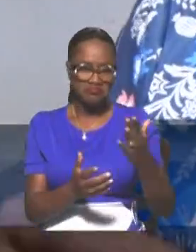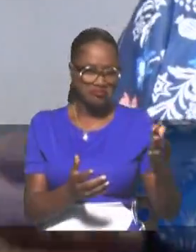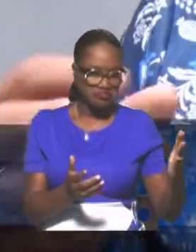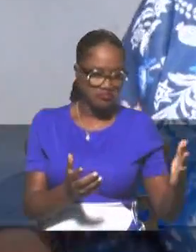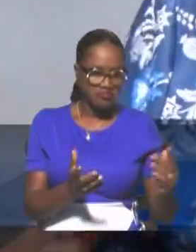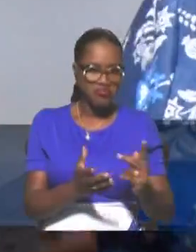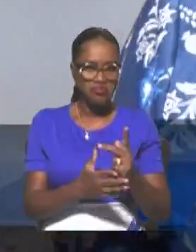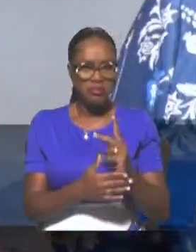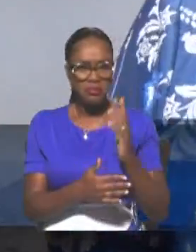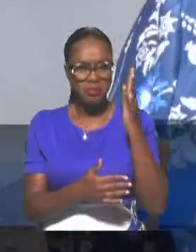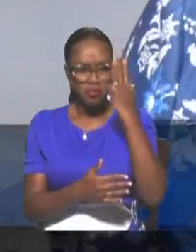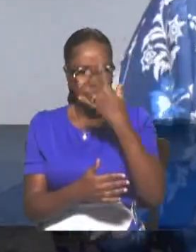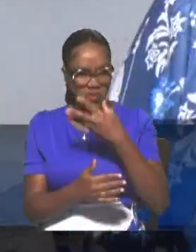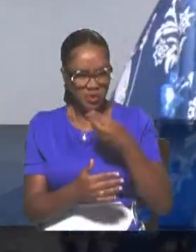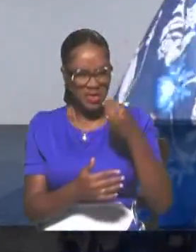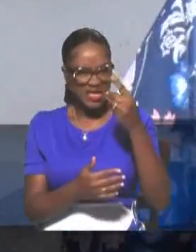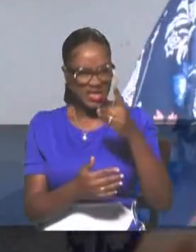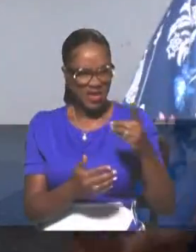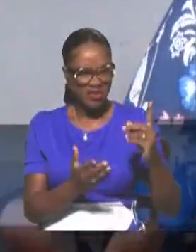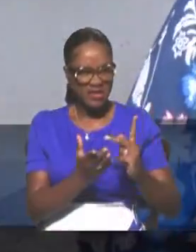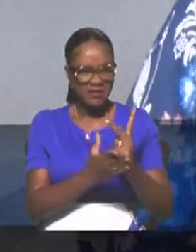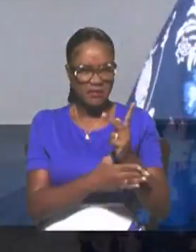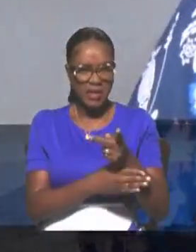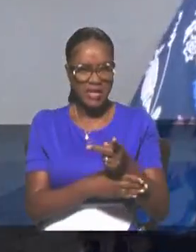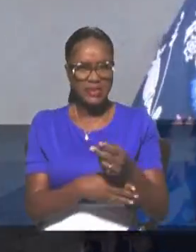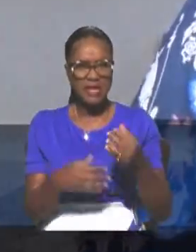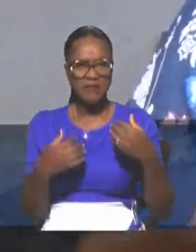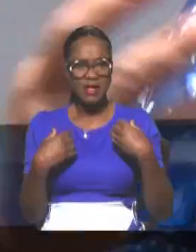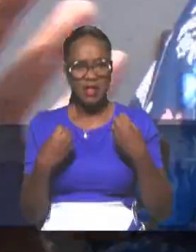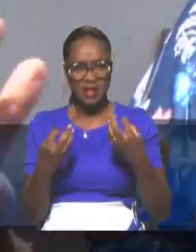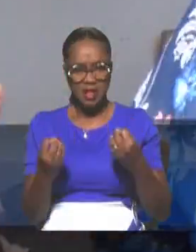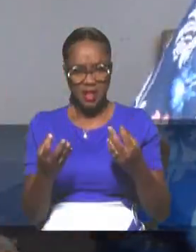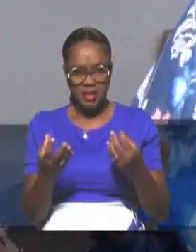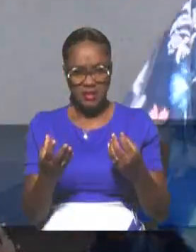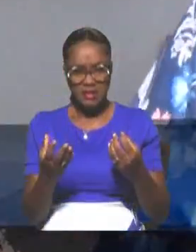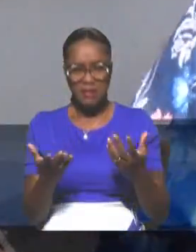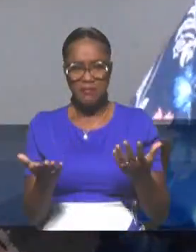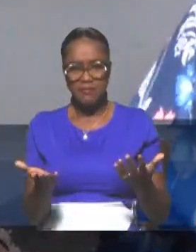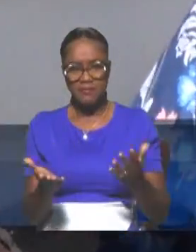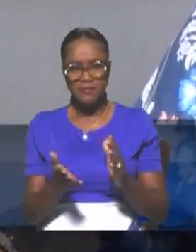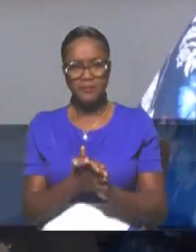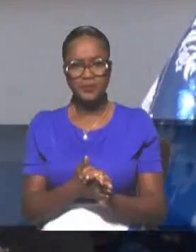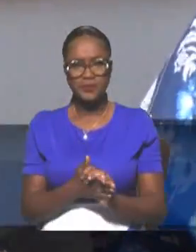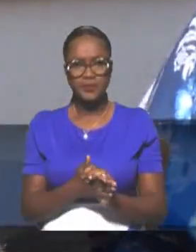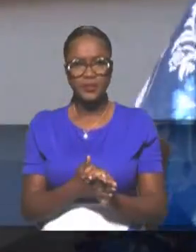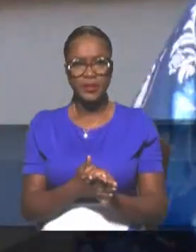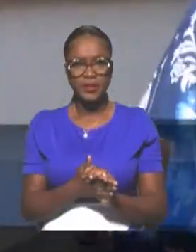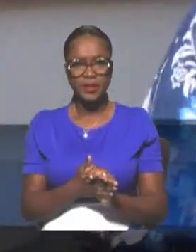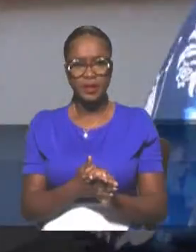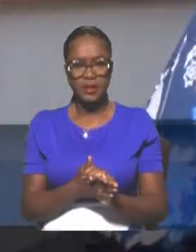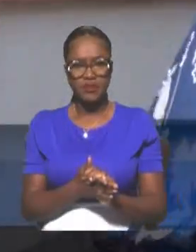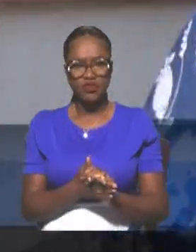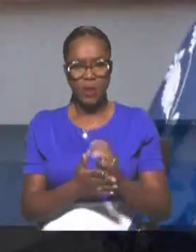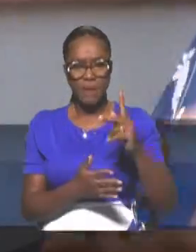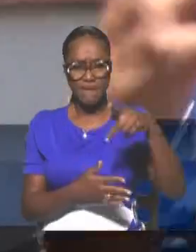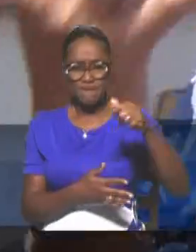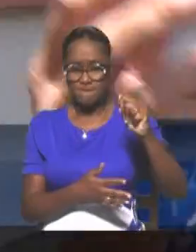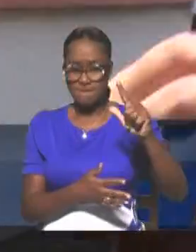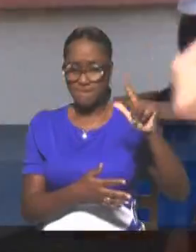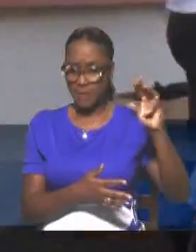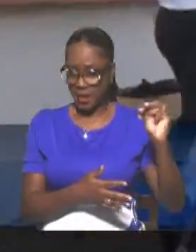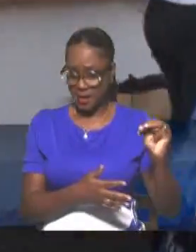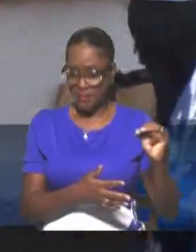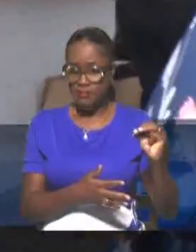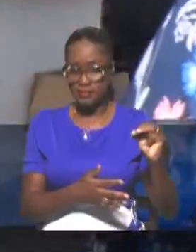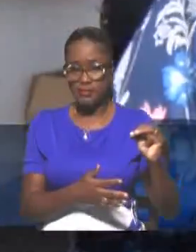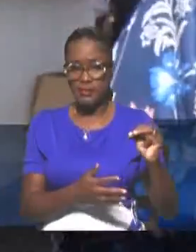of beautifying the environment. So we have a lot of ornamental plants, a lot of the the palms and so on. So they would